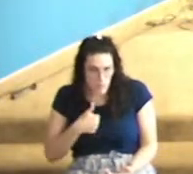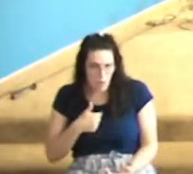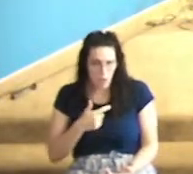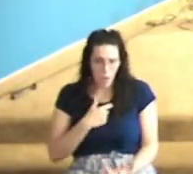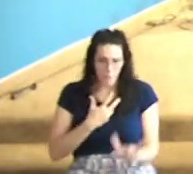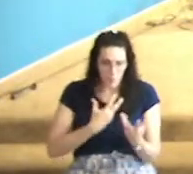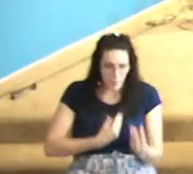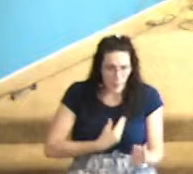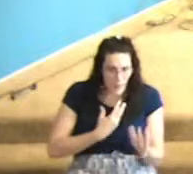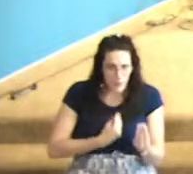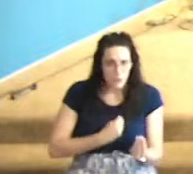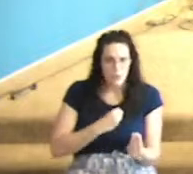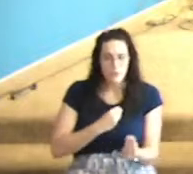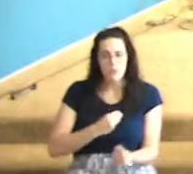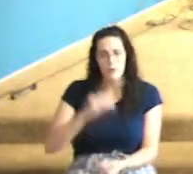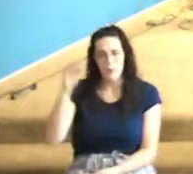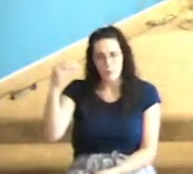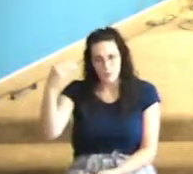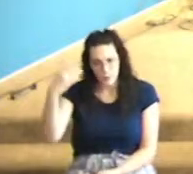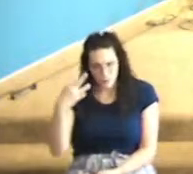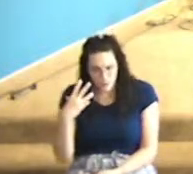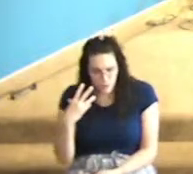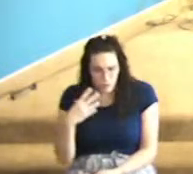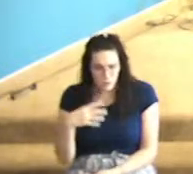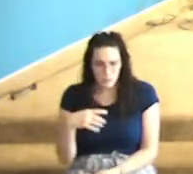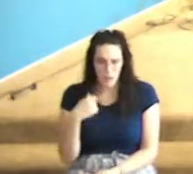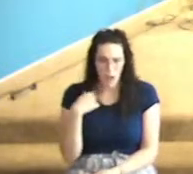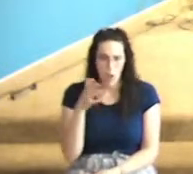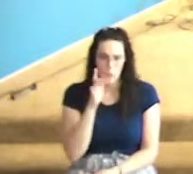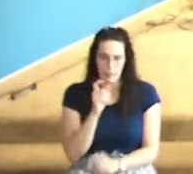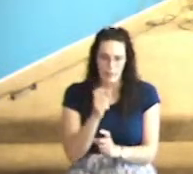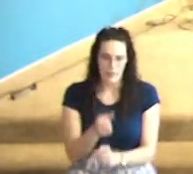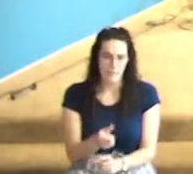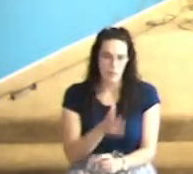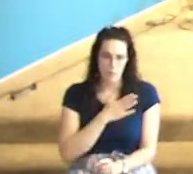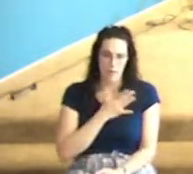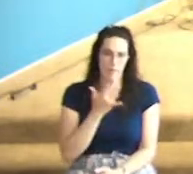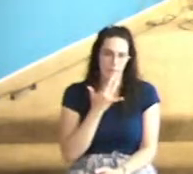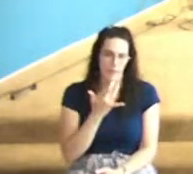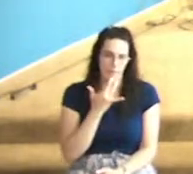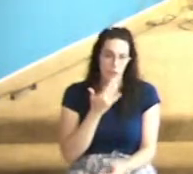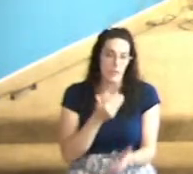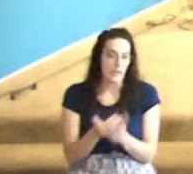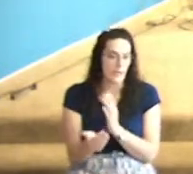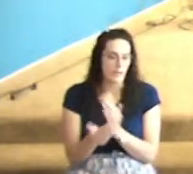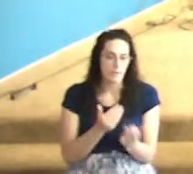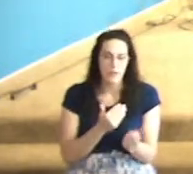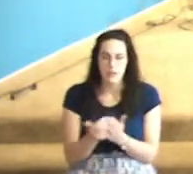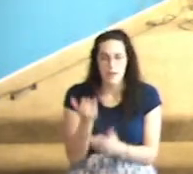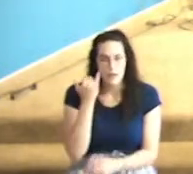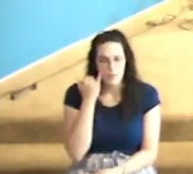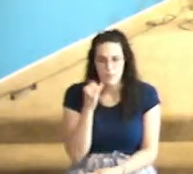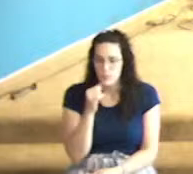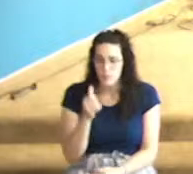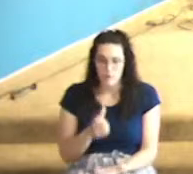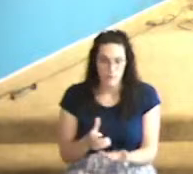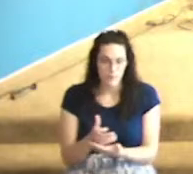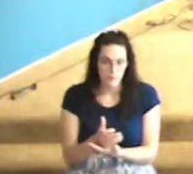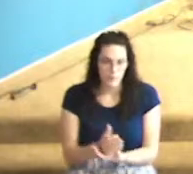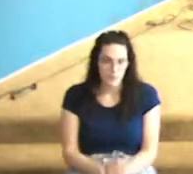compassionate and gracious. I will give you my favor even when you don't deserve